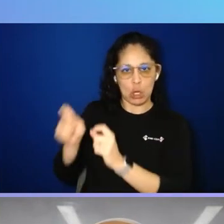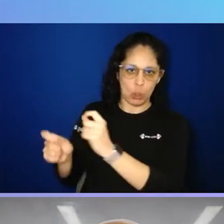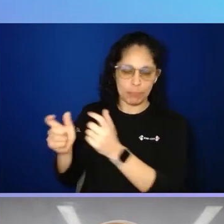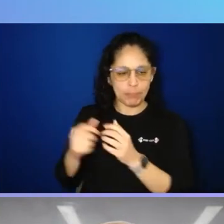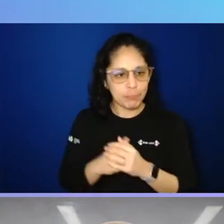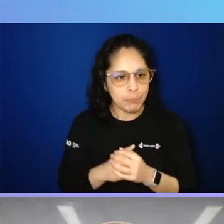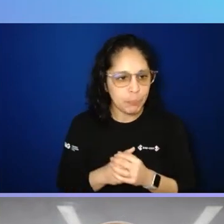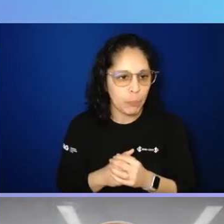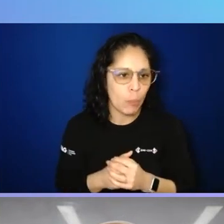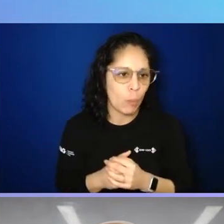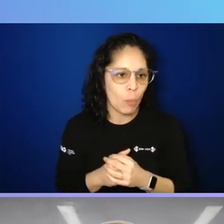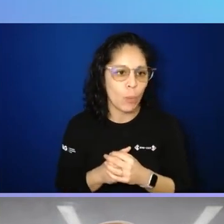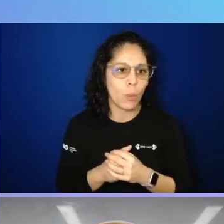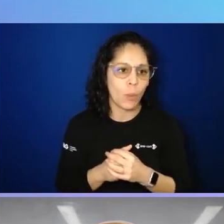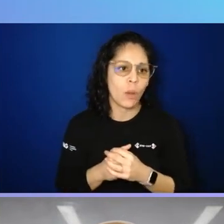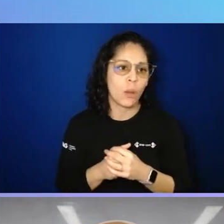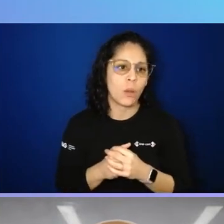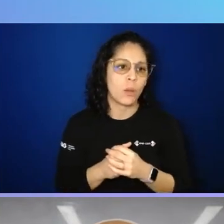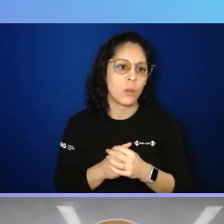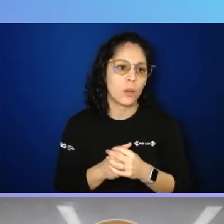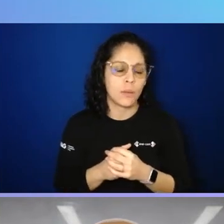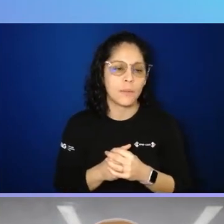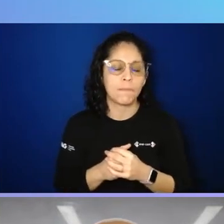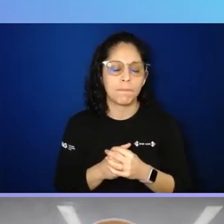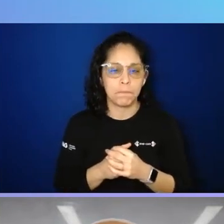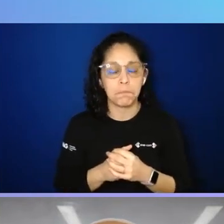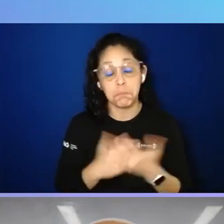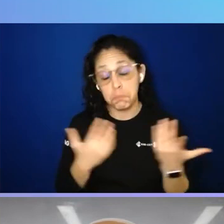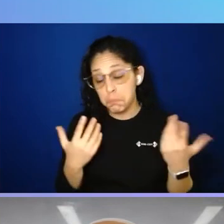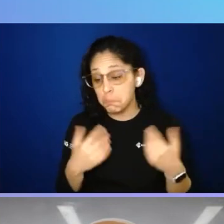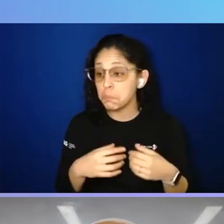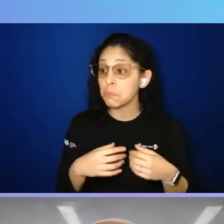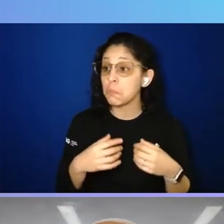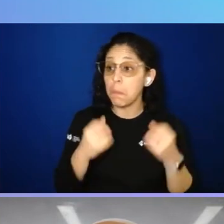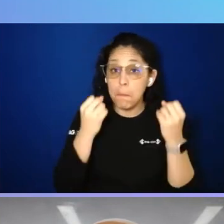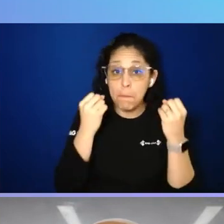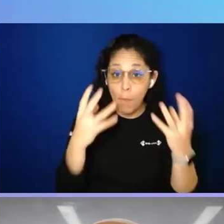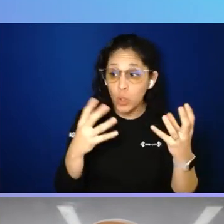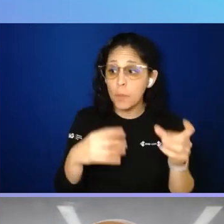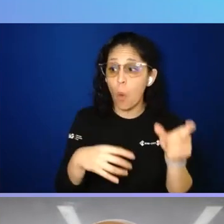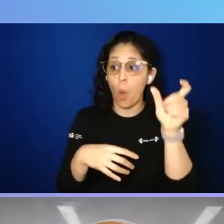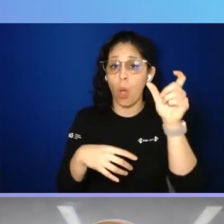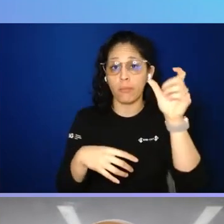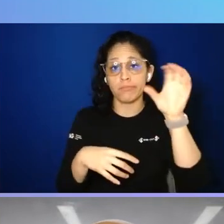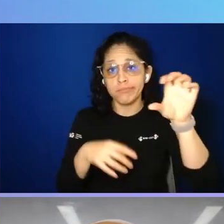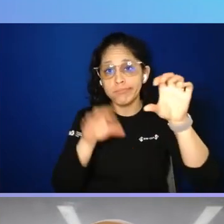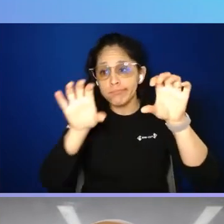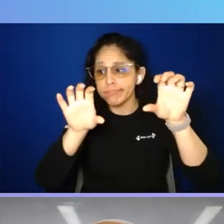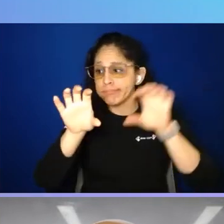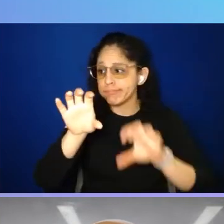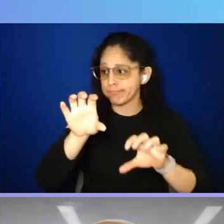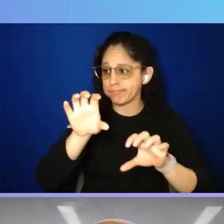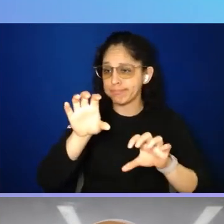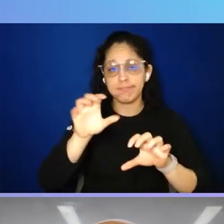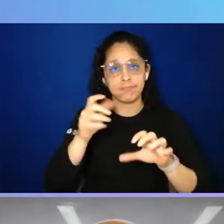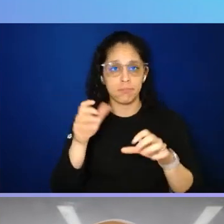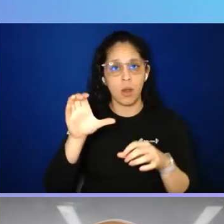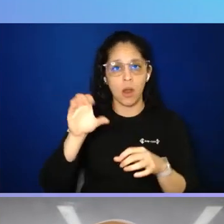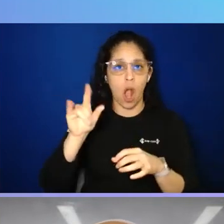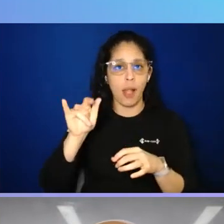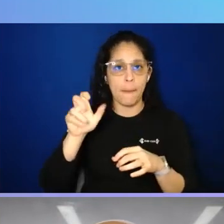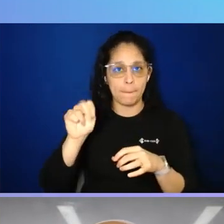And one thing to consider as well is if you have multiple columns, it's a good idea to